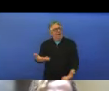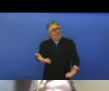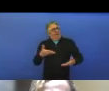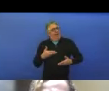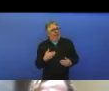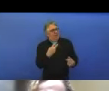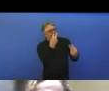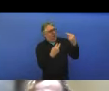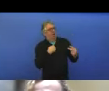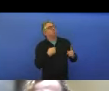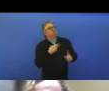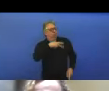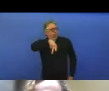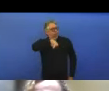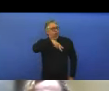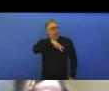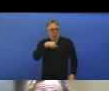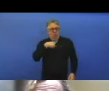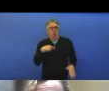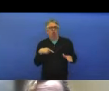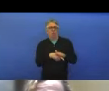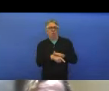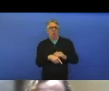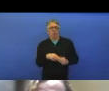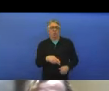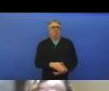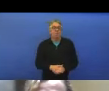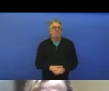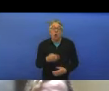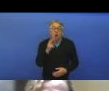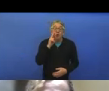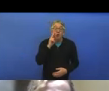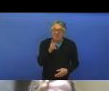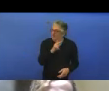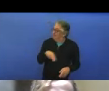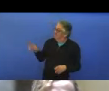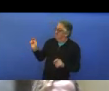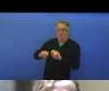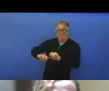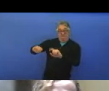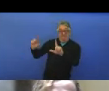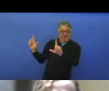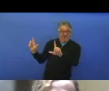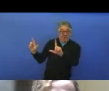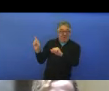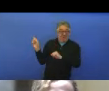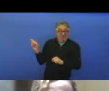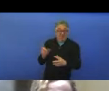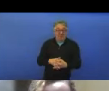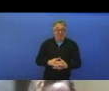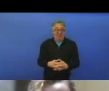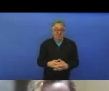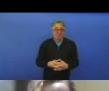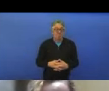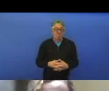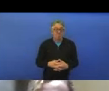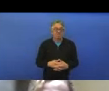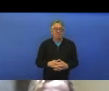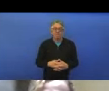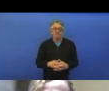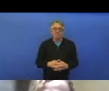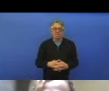Just a few words on the picture, first of all, that you can see on the slide. In this